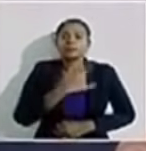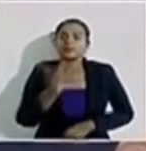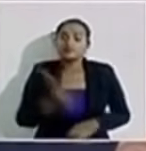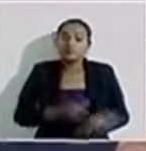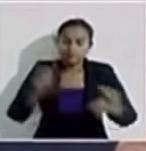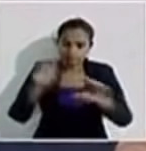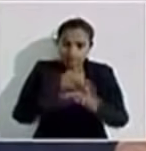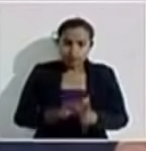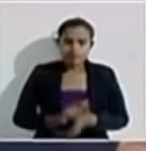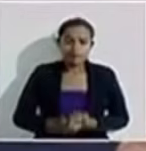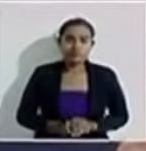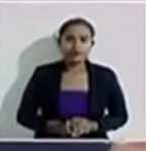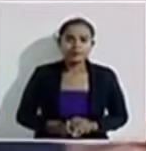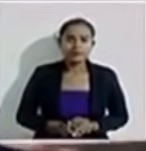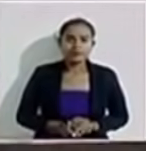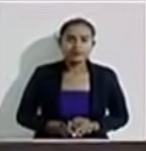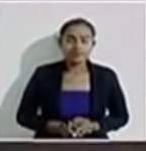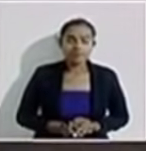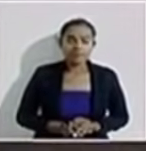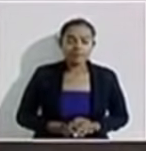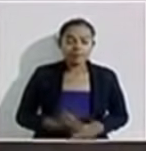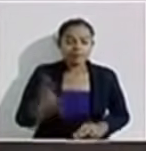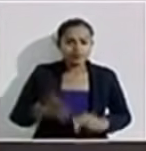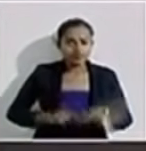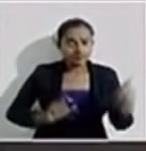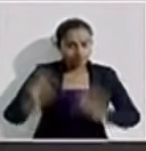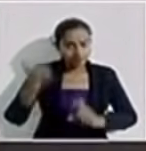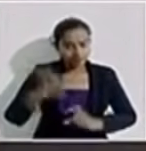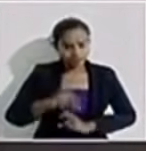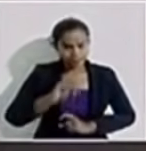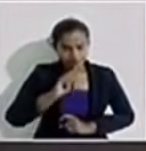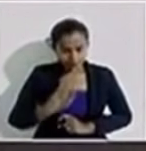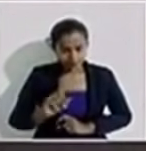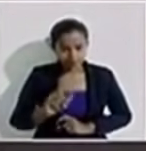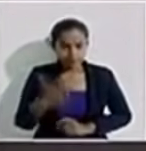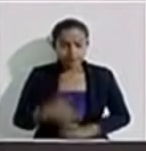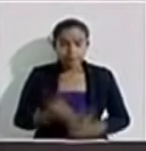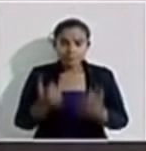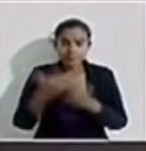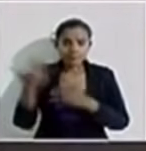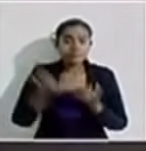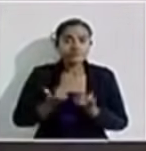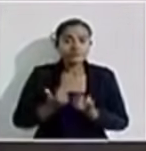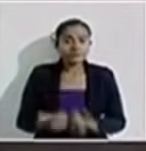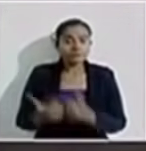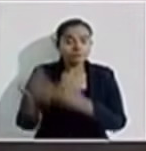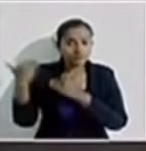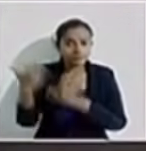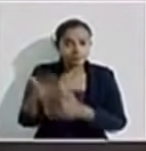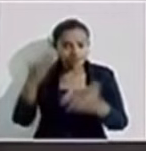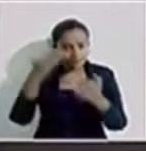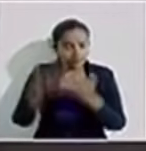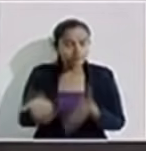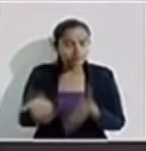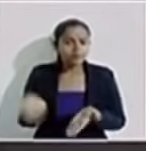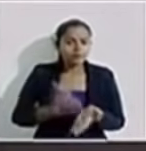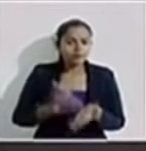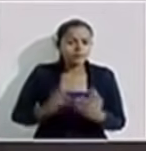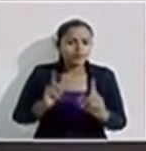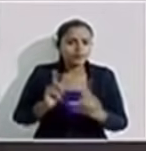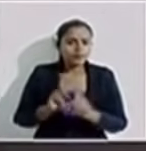Fitch Ratings says restrictions on vehicle importation will continue to constrain growth prospects of Sri